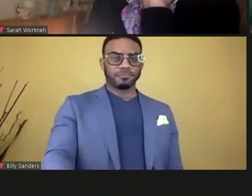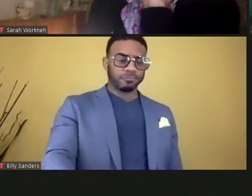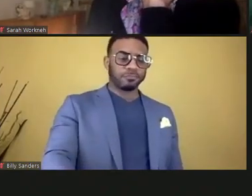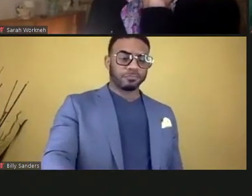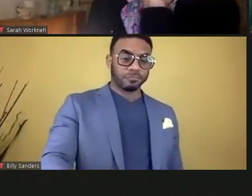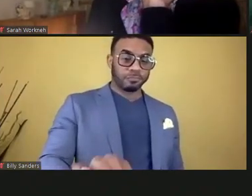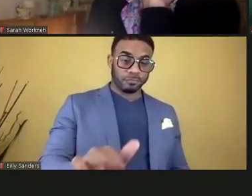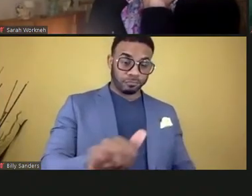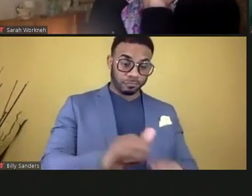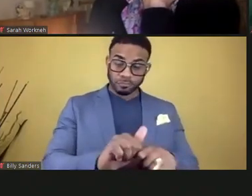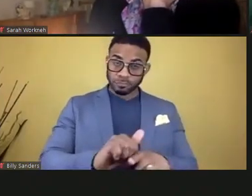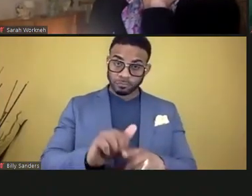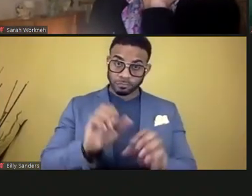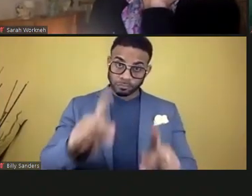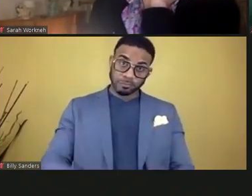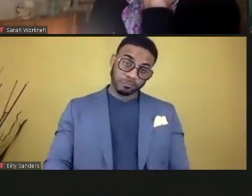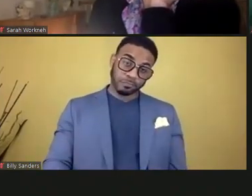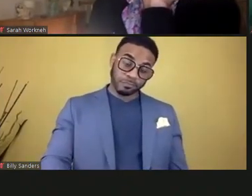their practice.